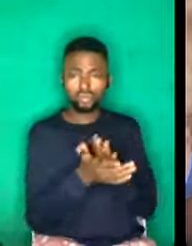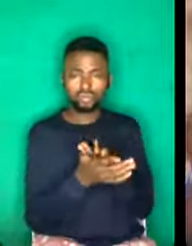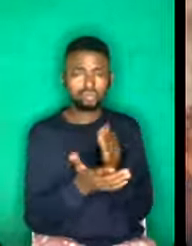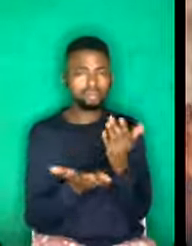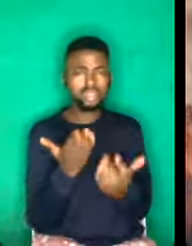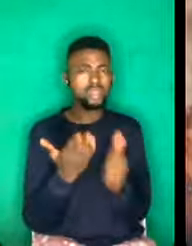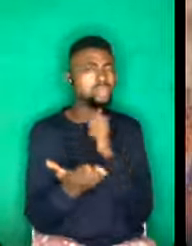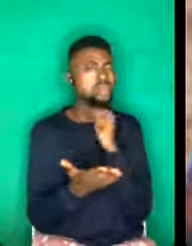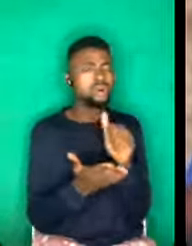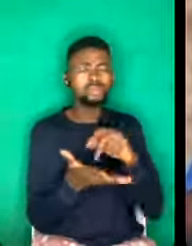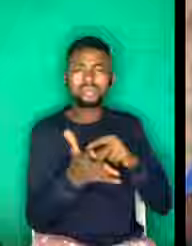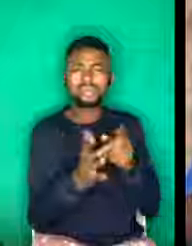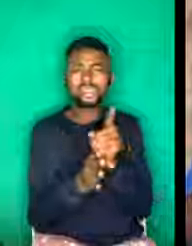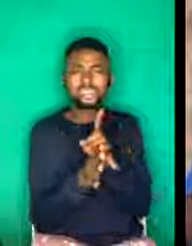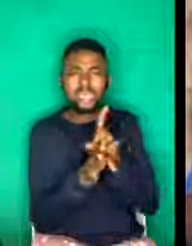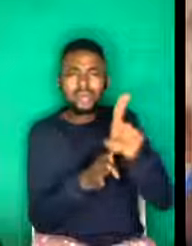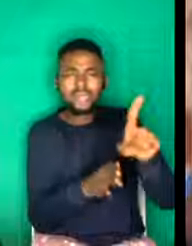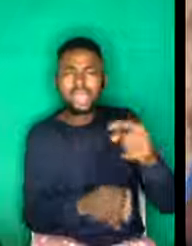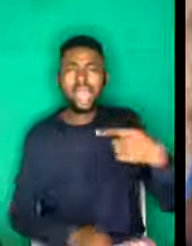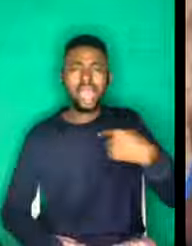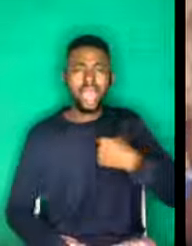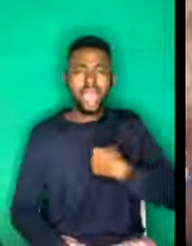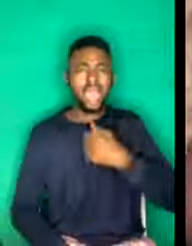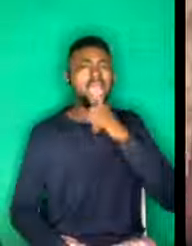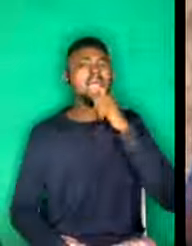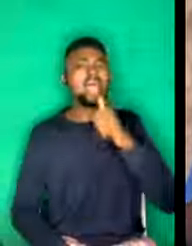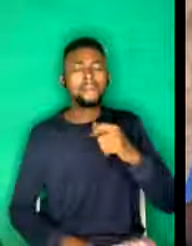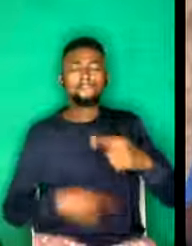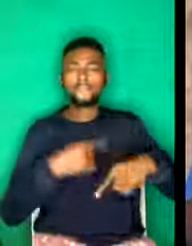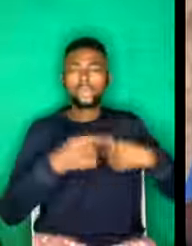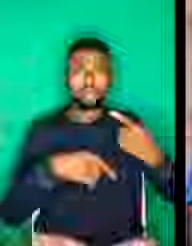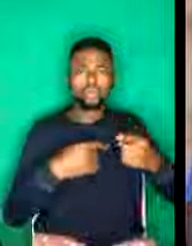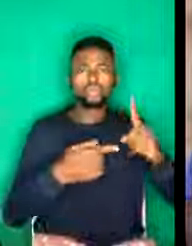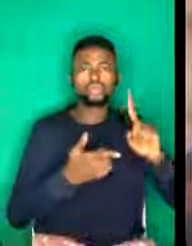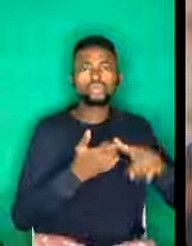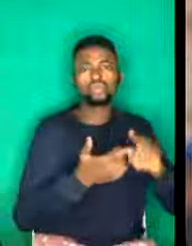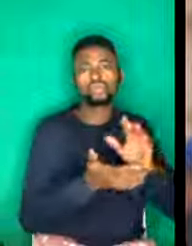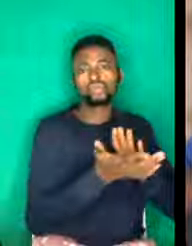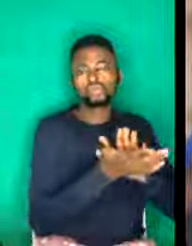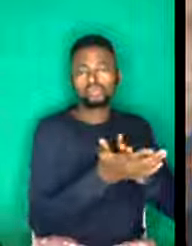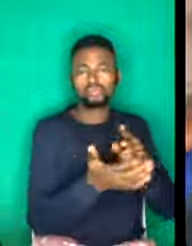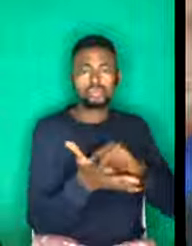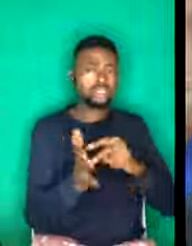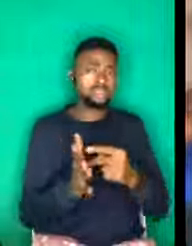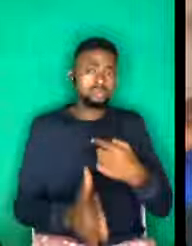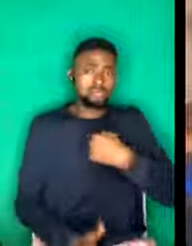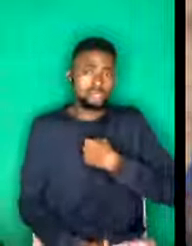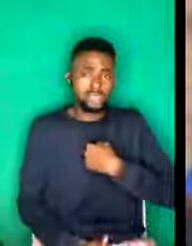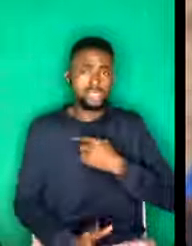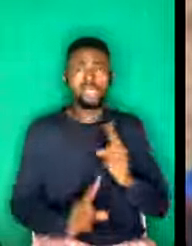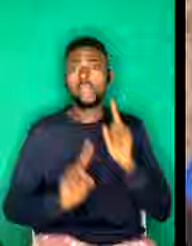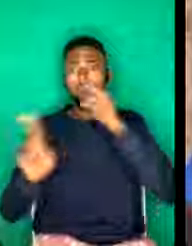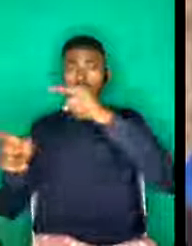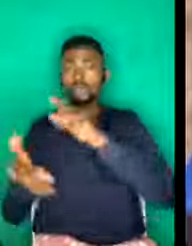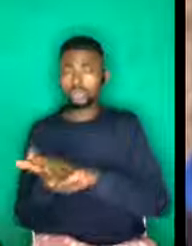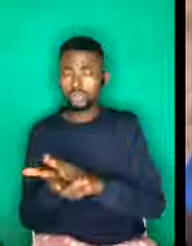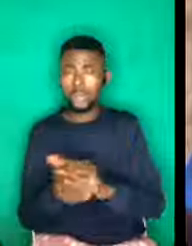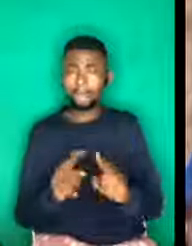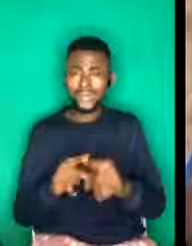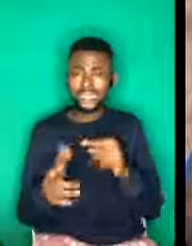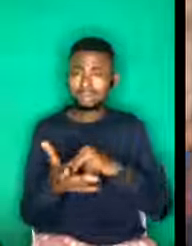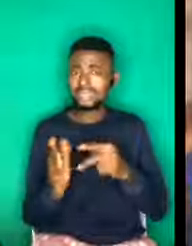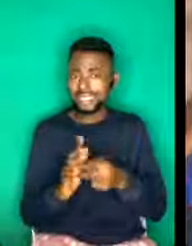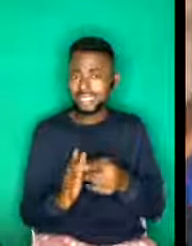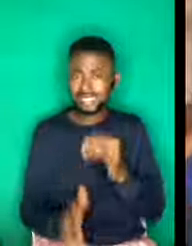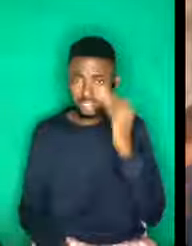may, when directly translated, it may read me go school, but the meaning is known.